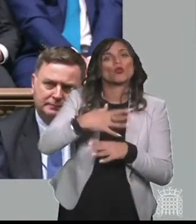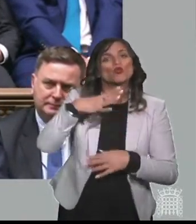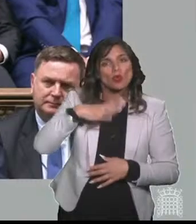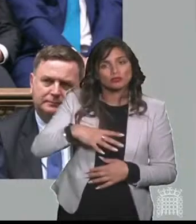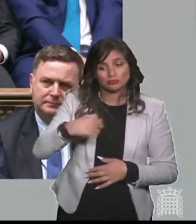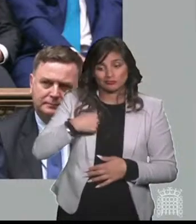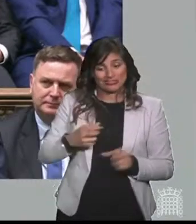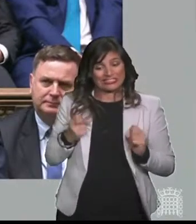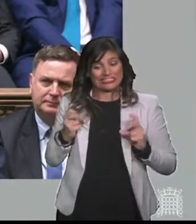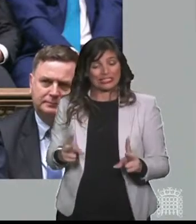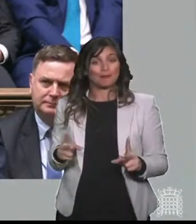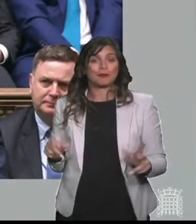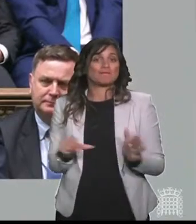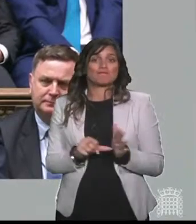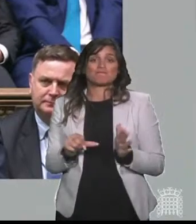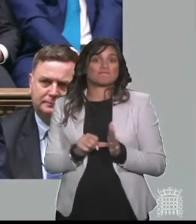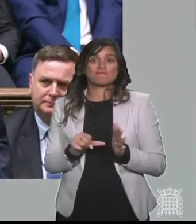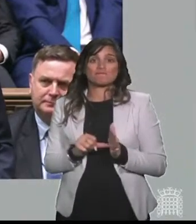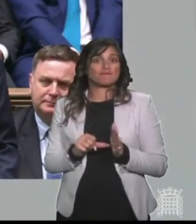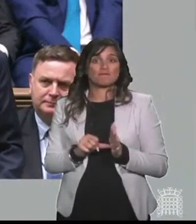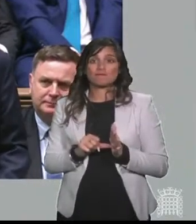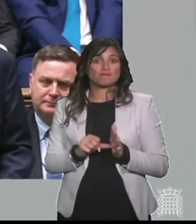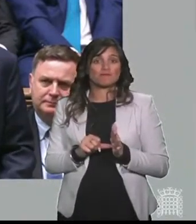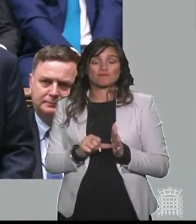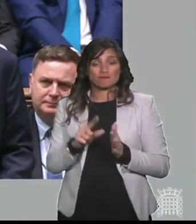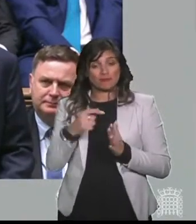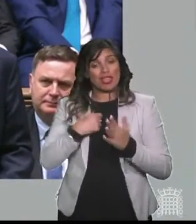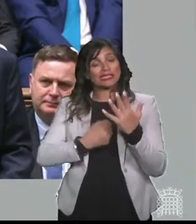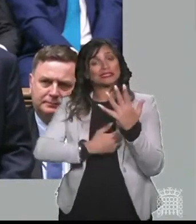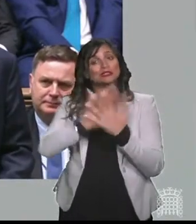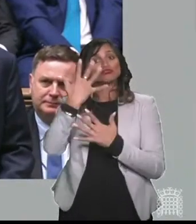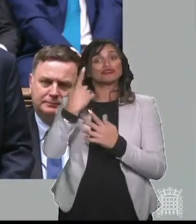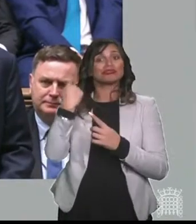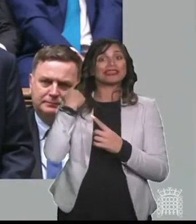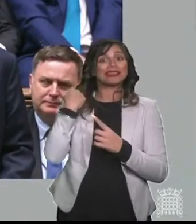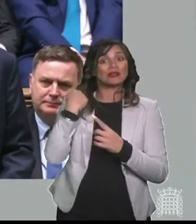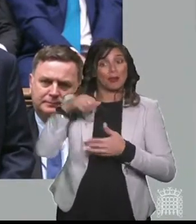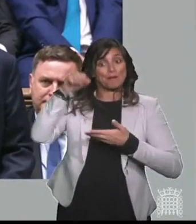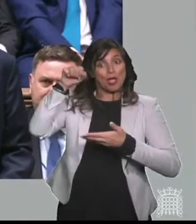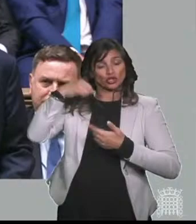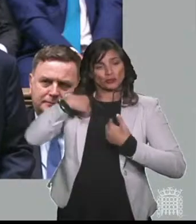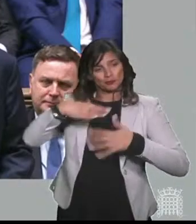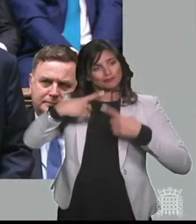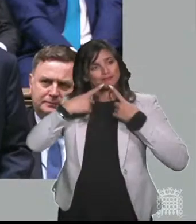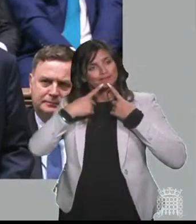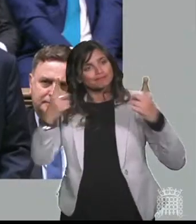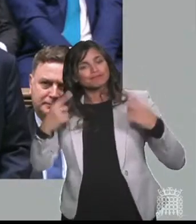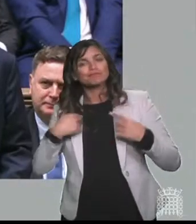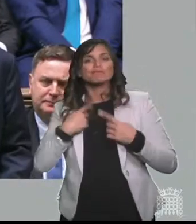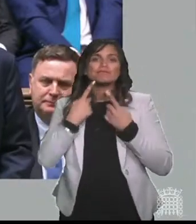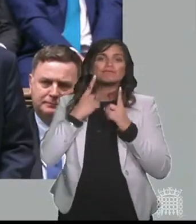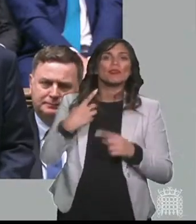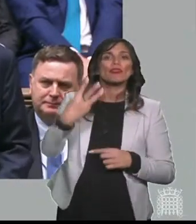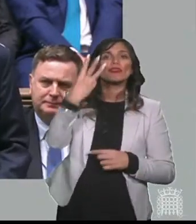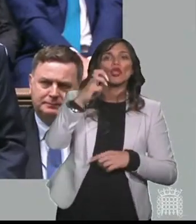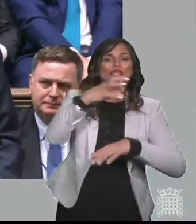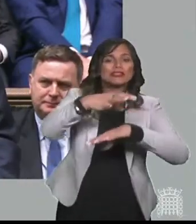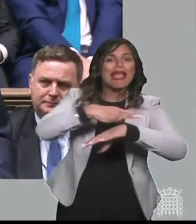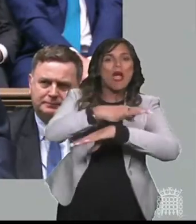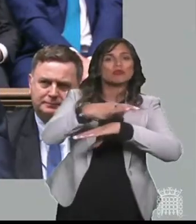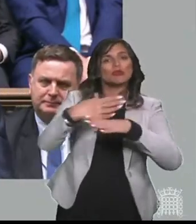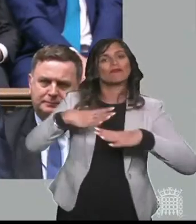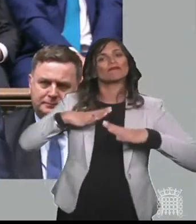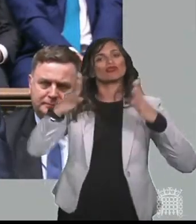that too hard. In the spring budget, I announced 30 hours of free childcare for working